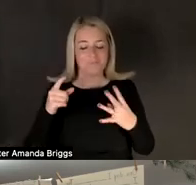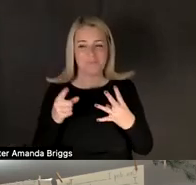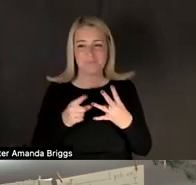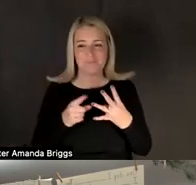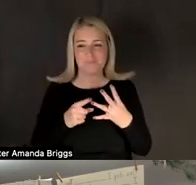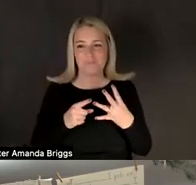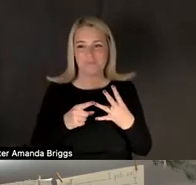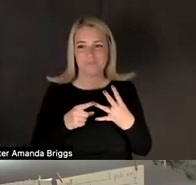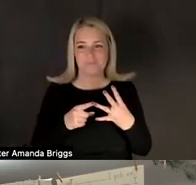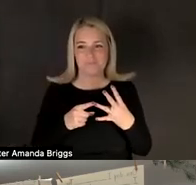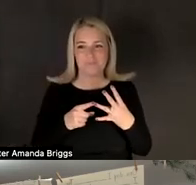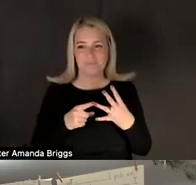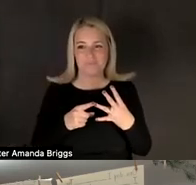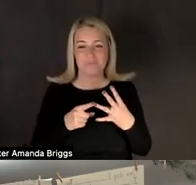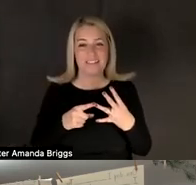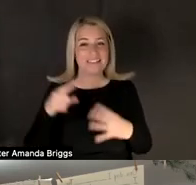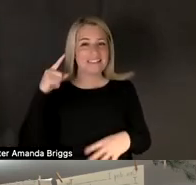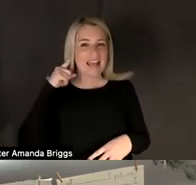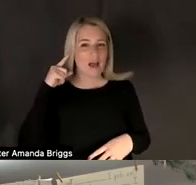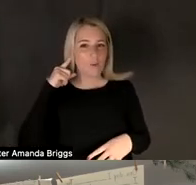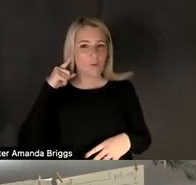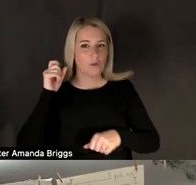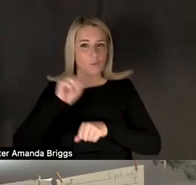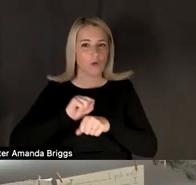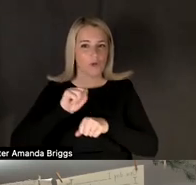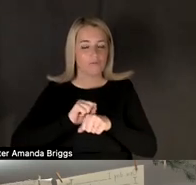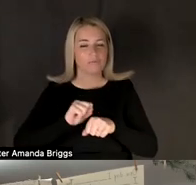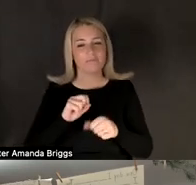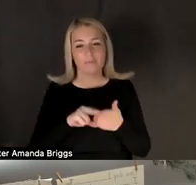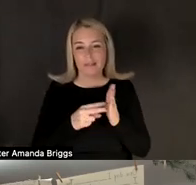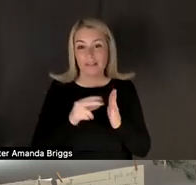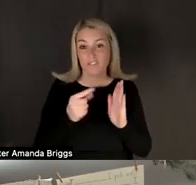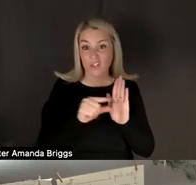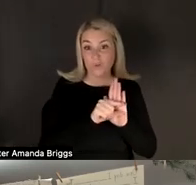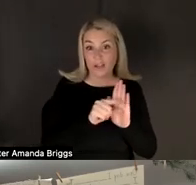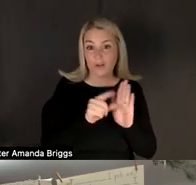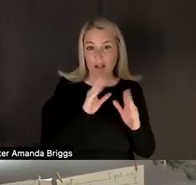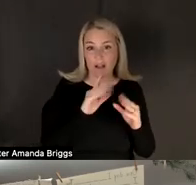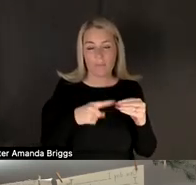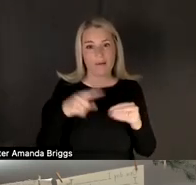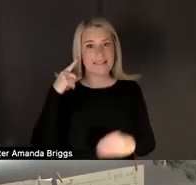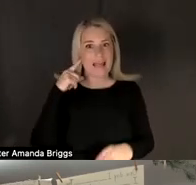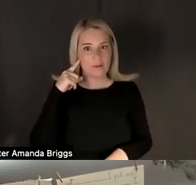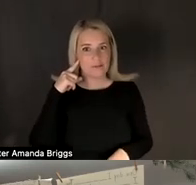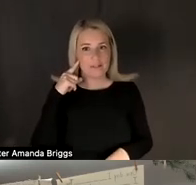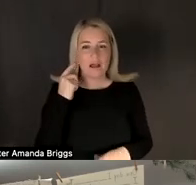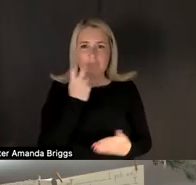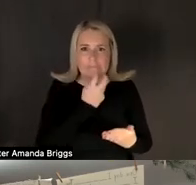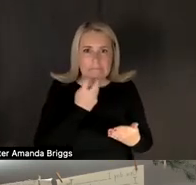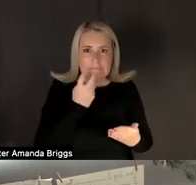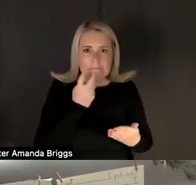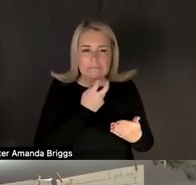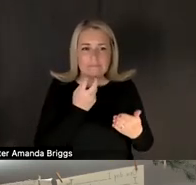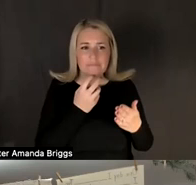the sound work. So that basically means in first grade, we talk a lot about sound. Sound out words, we have to know the